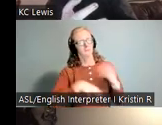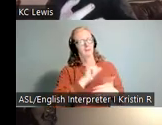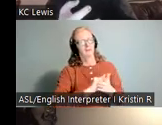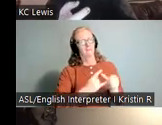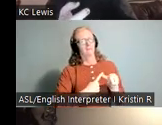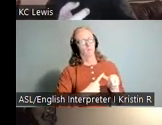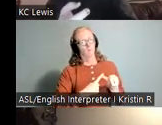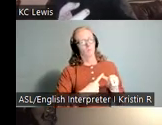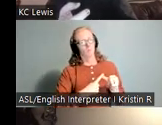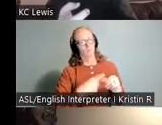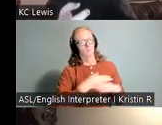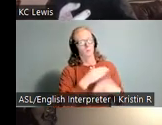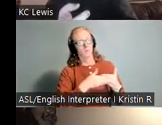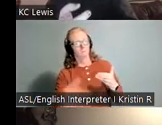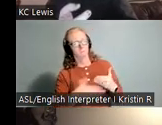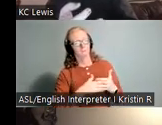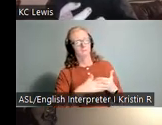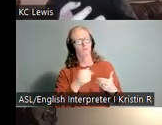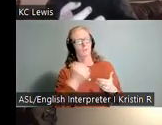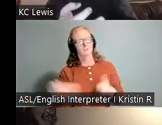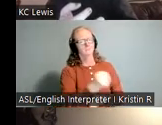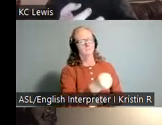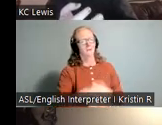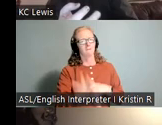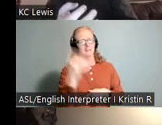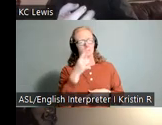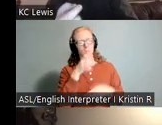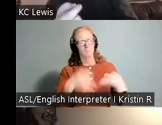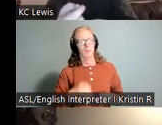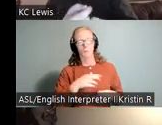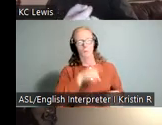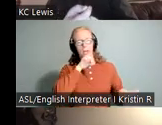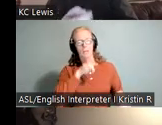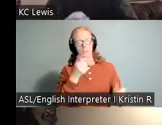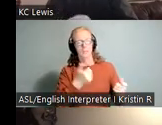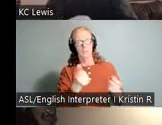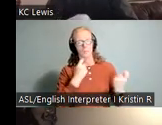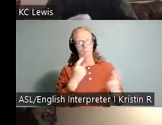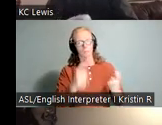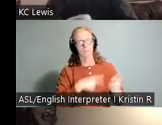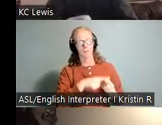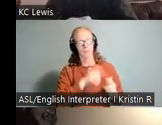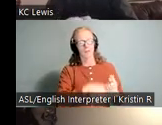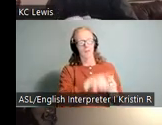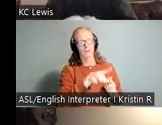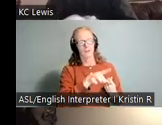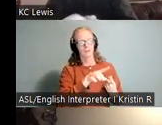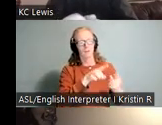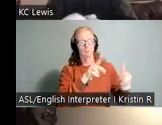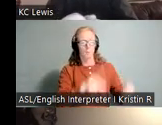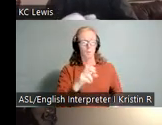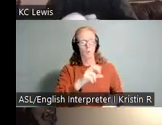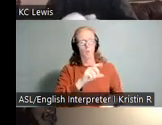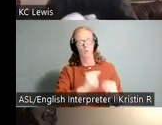as we go forward. And we can try and bring in someone to explain that or answer questions if there's a particular person or group that would be helpful